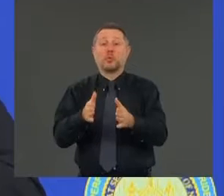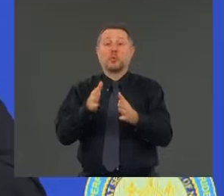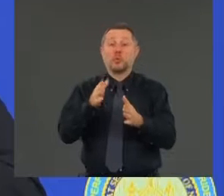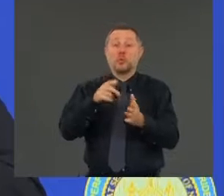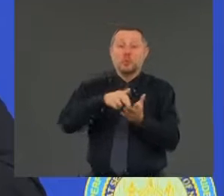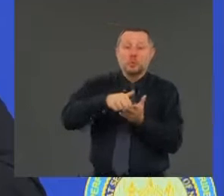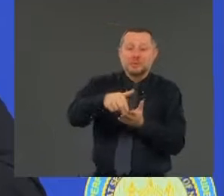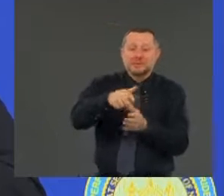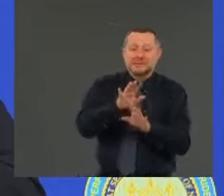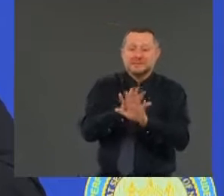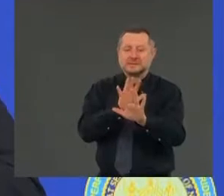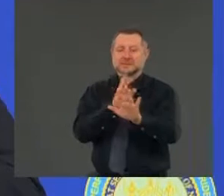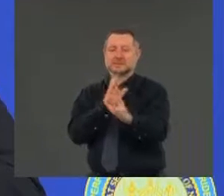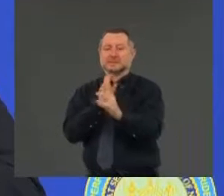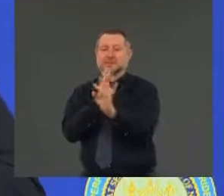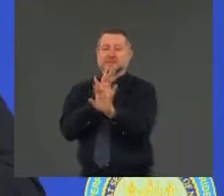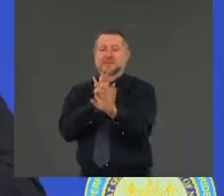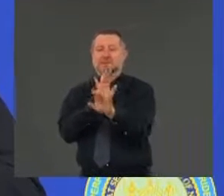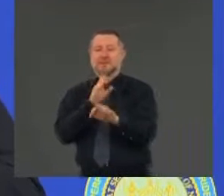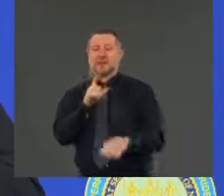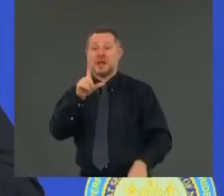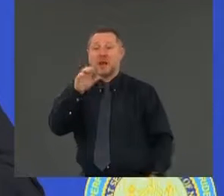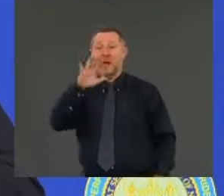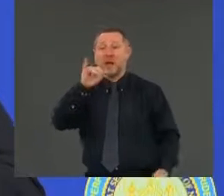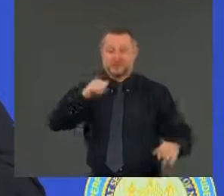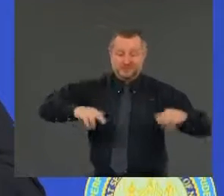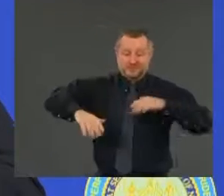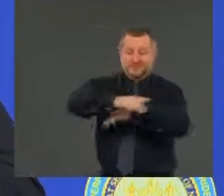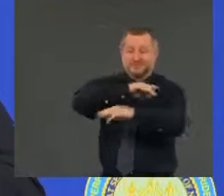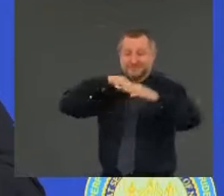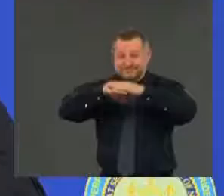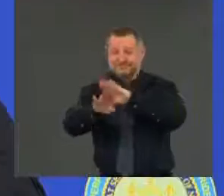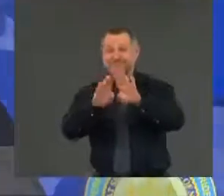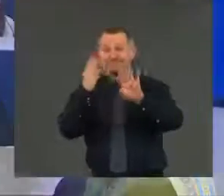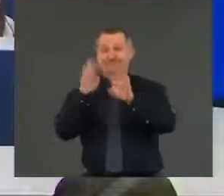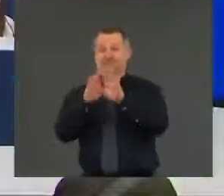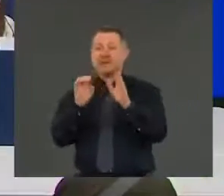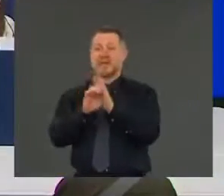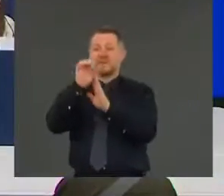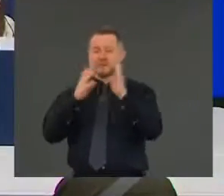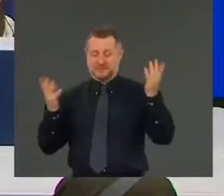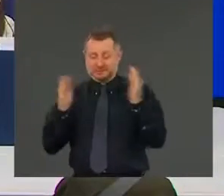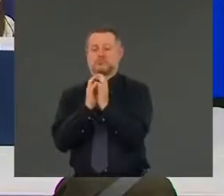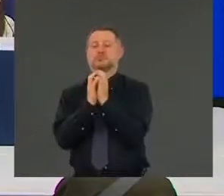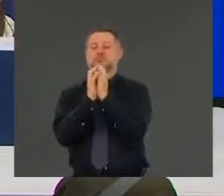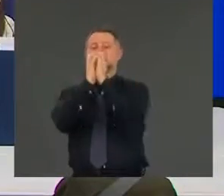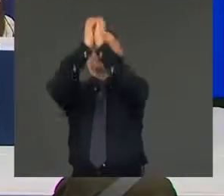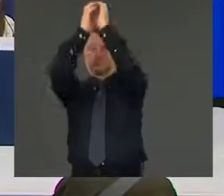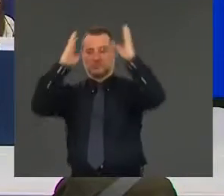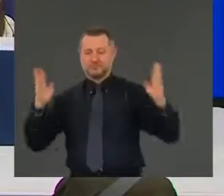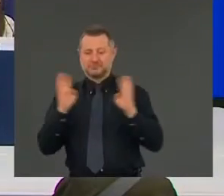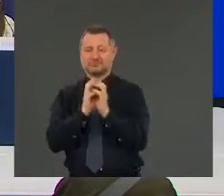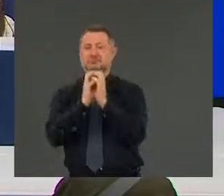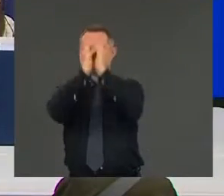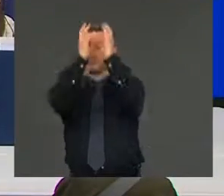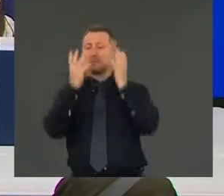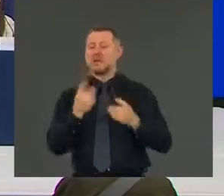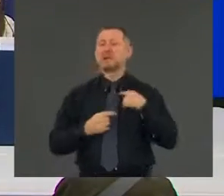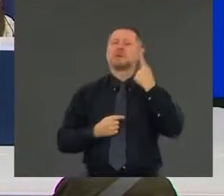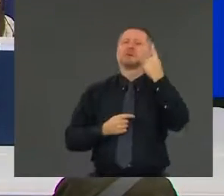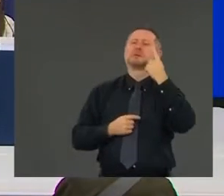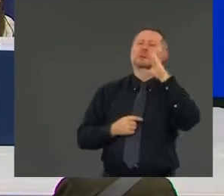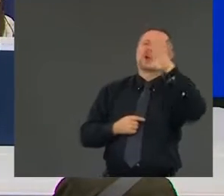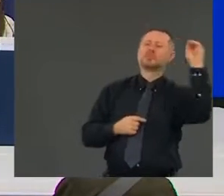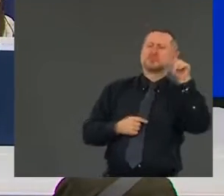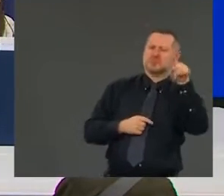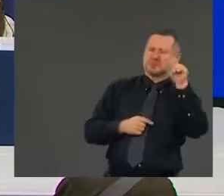lobby or an overcrowded elevator. You know, then it's the same thing. One company this morning, I think it was JP Morgan, I could be wrong with